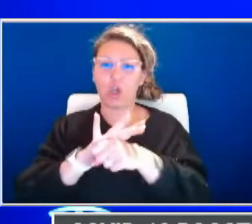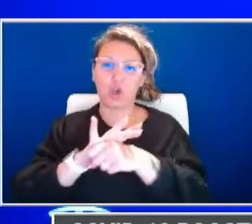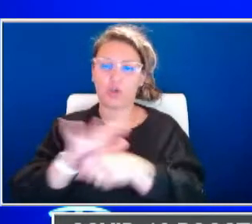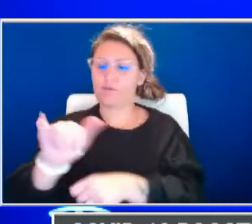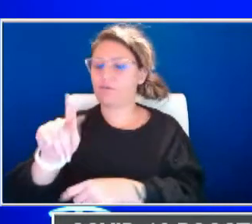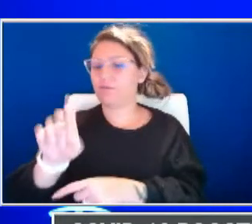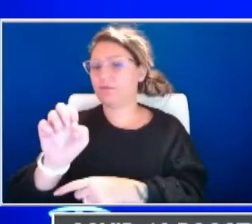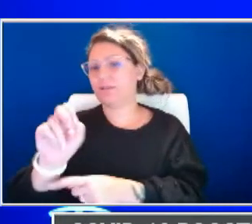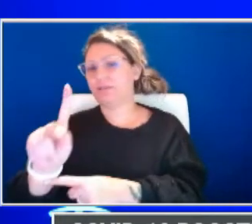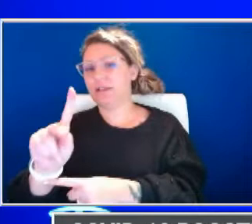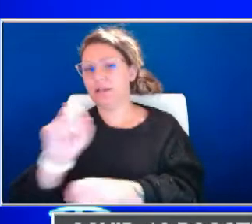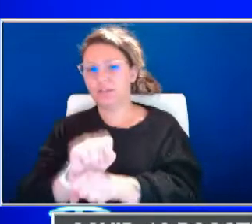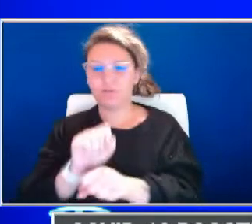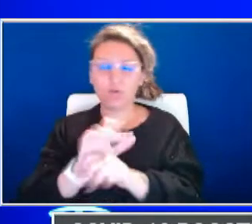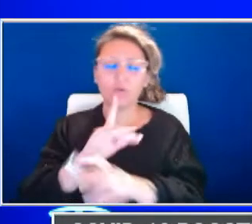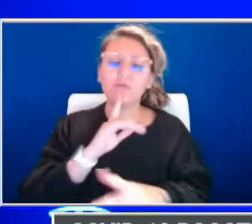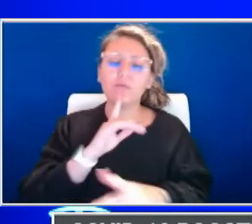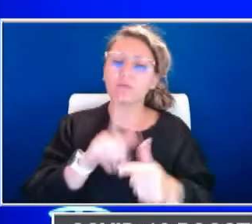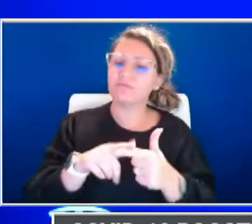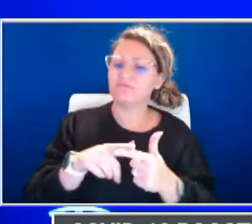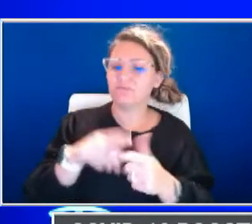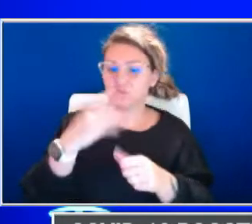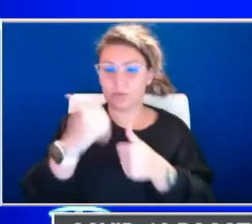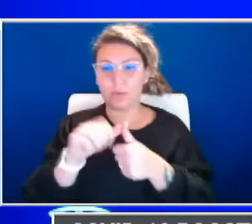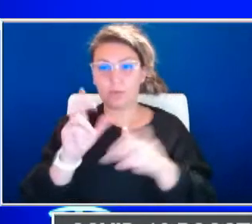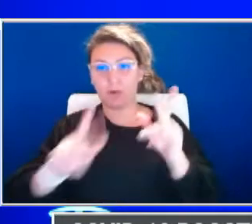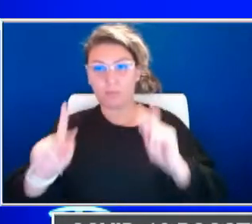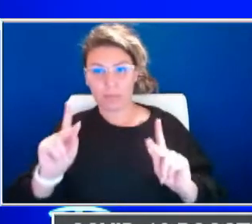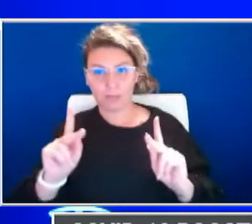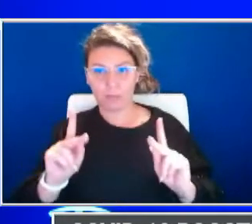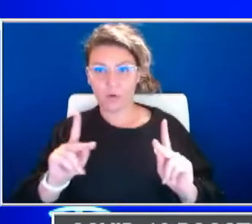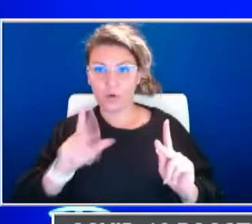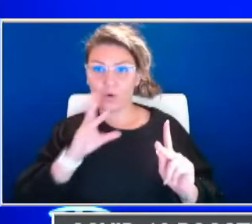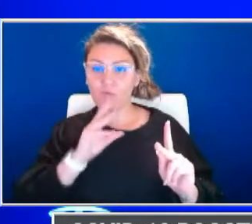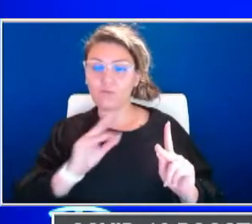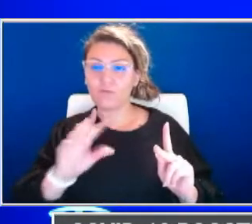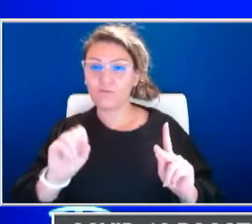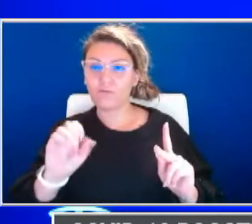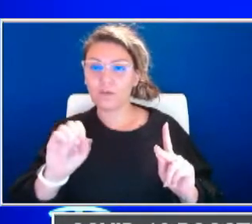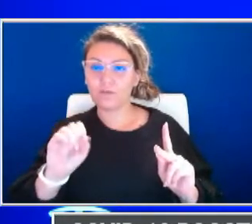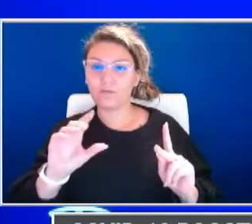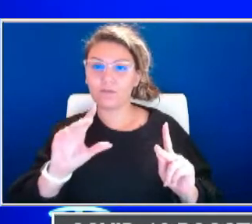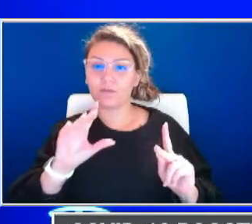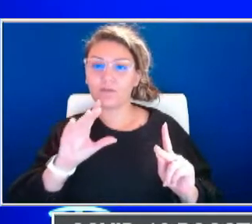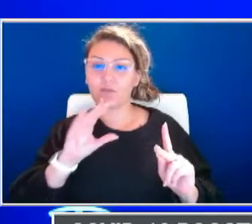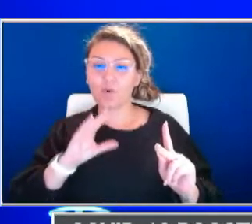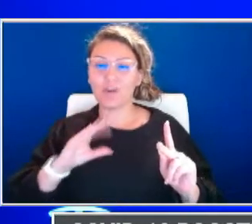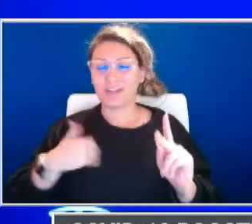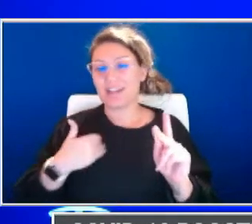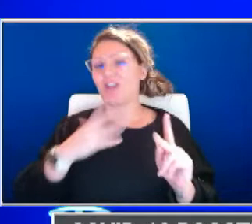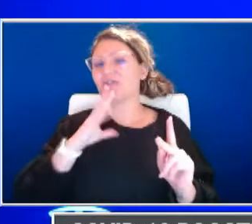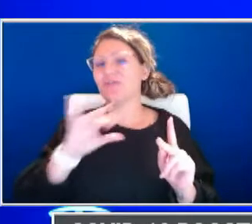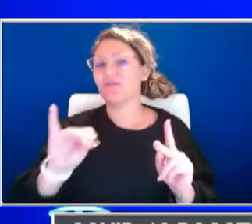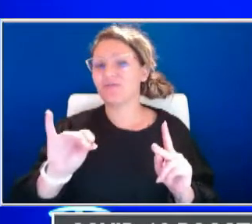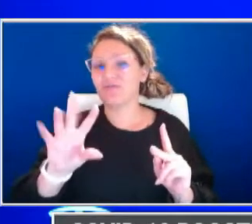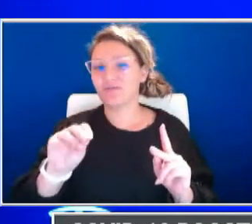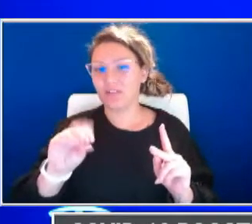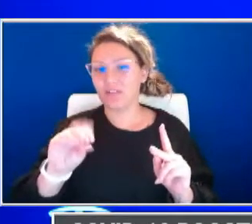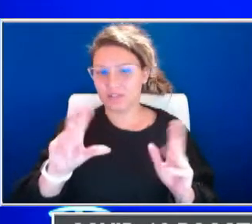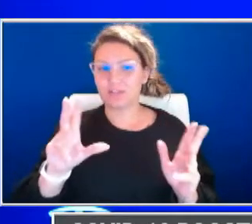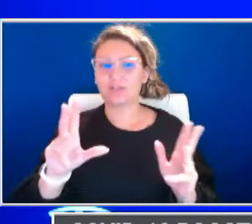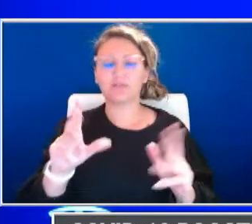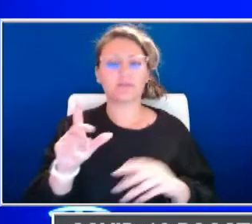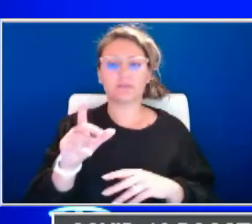saying is, again, if you remember, people who are 50 and under 50 really haven't had any other boosters. There